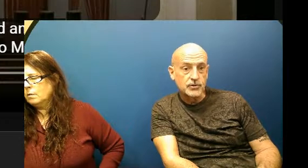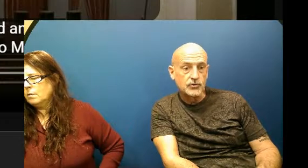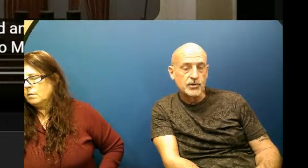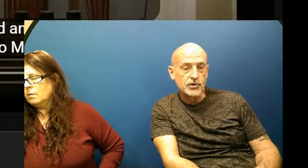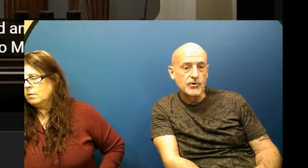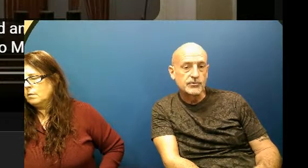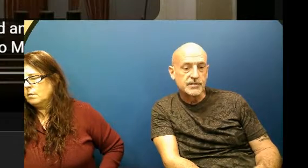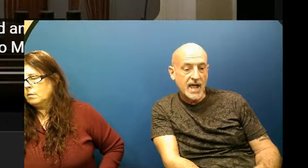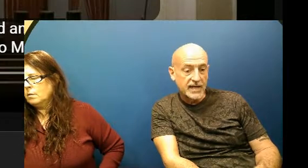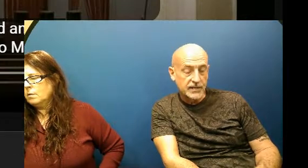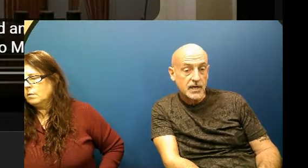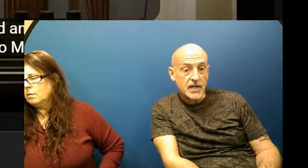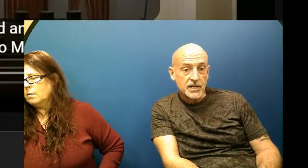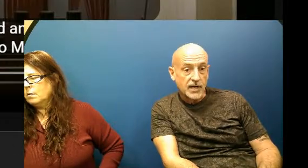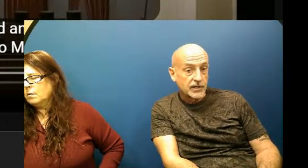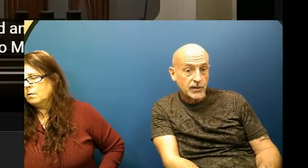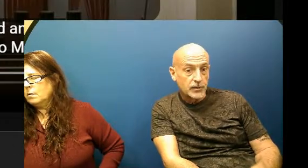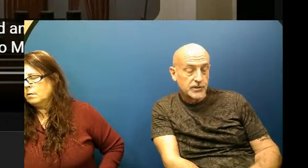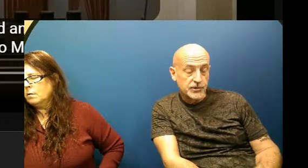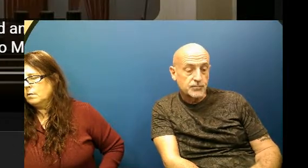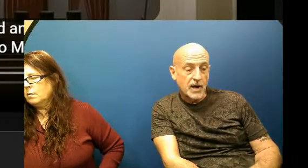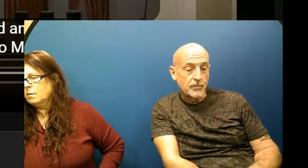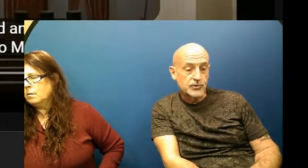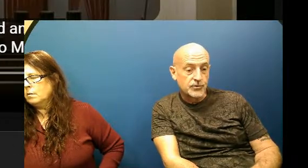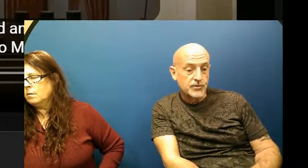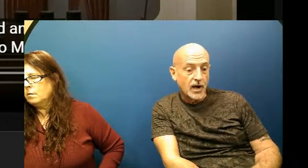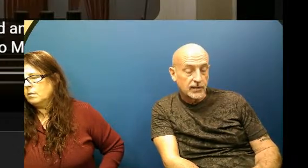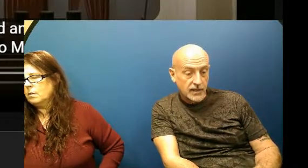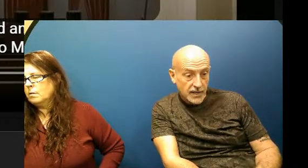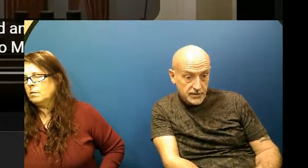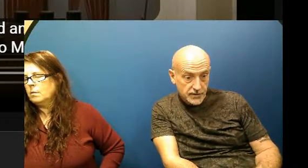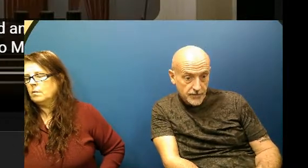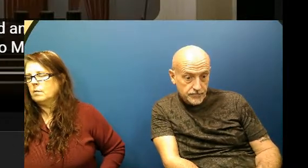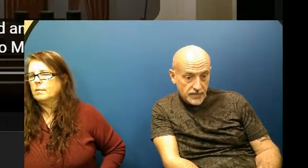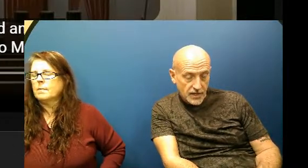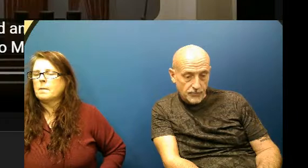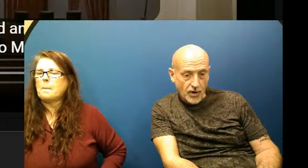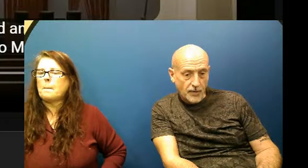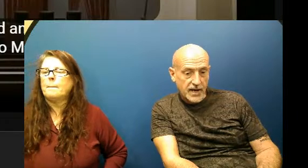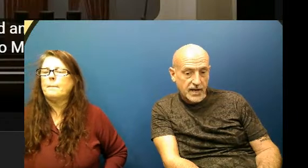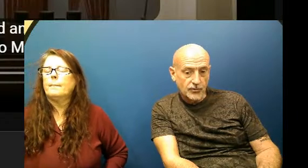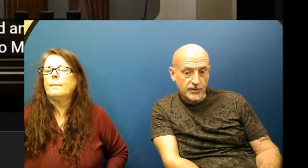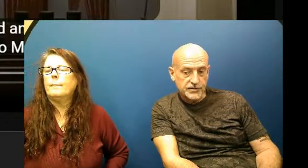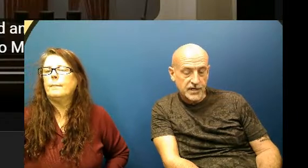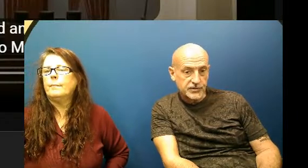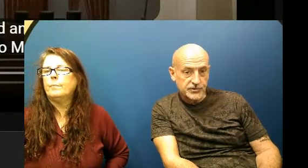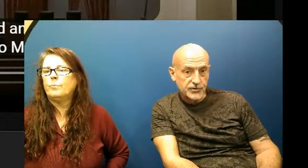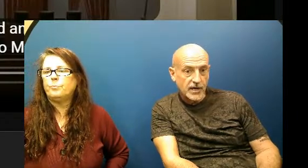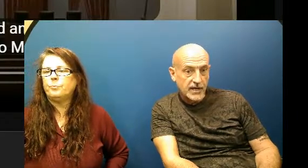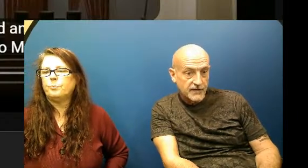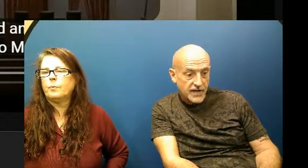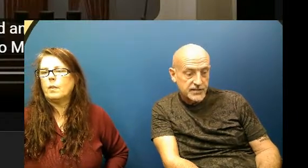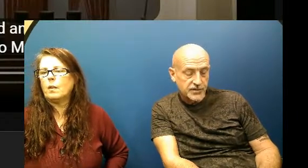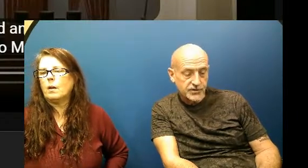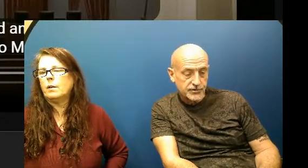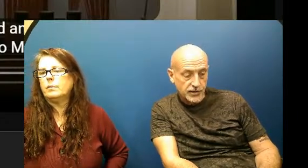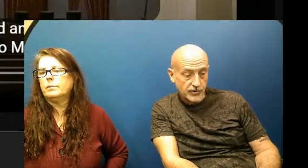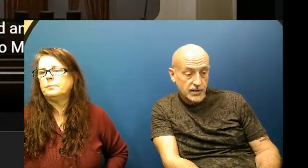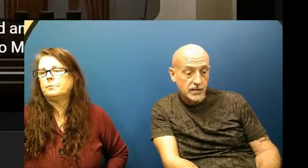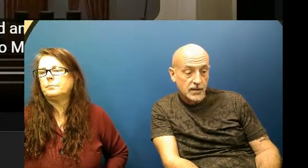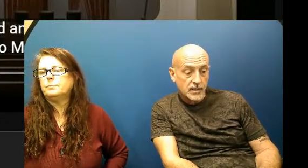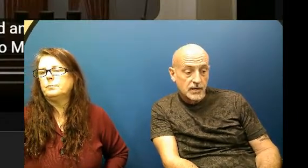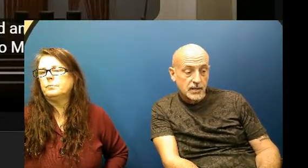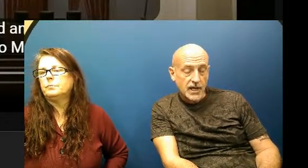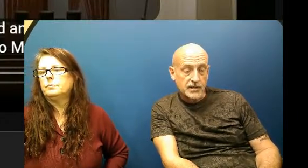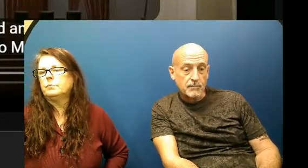ability to use data that clearly newspapers do not collect and propaganda organizations do not have access to